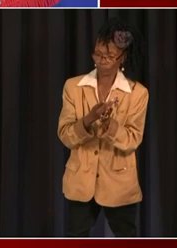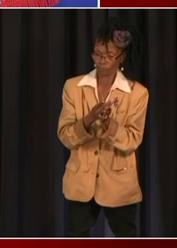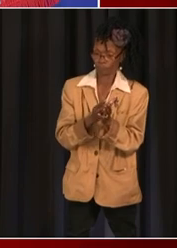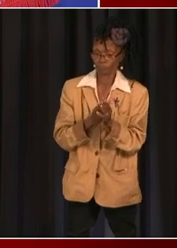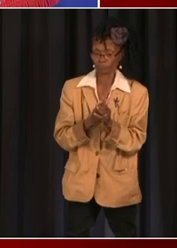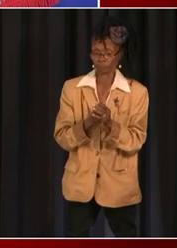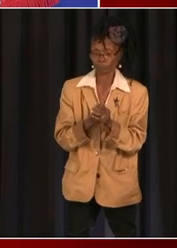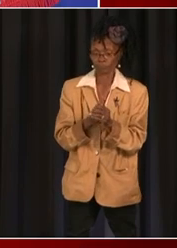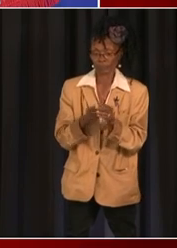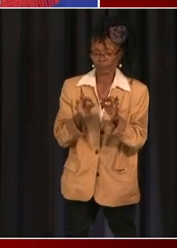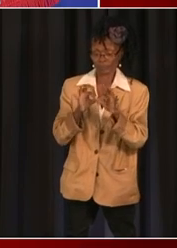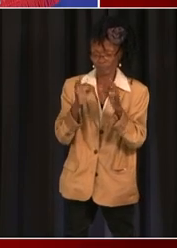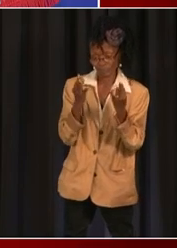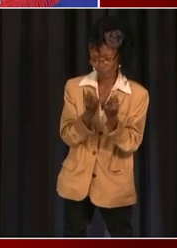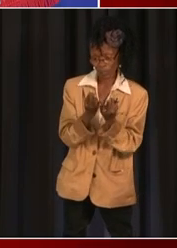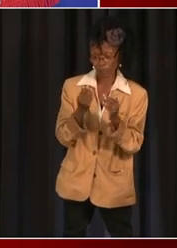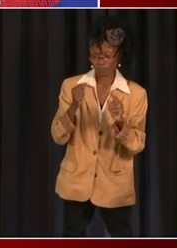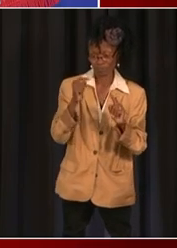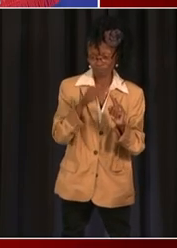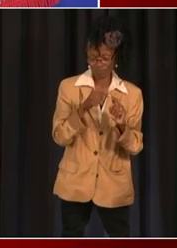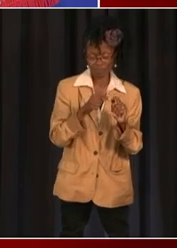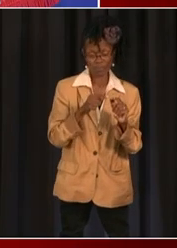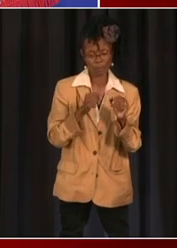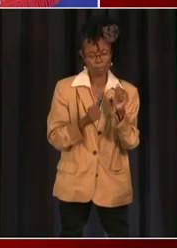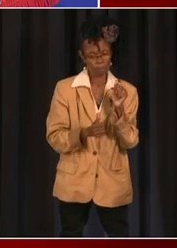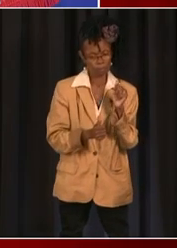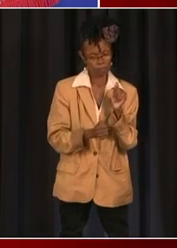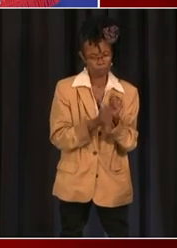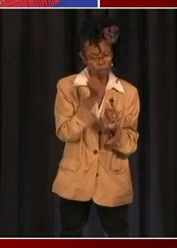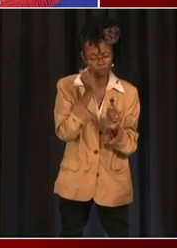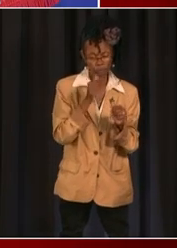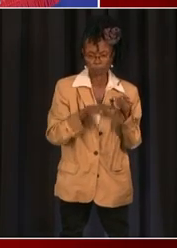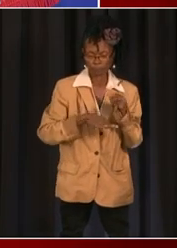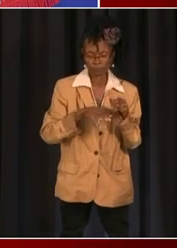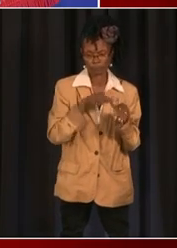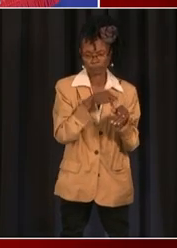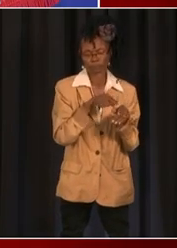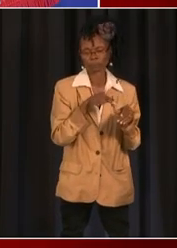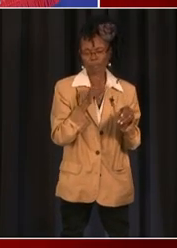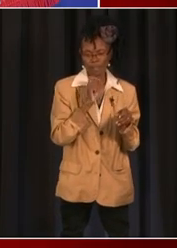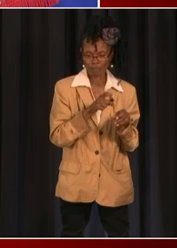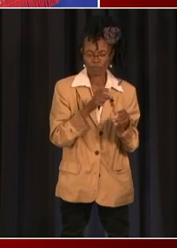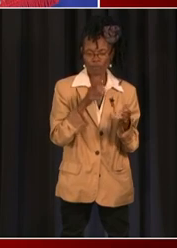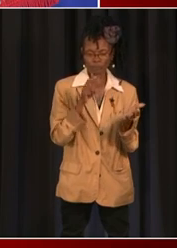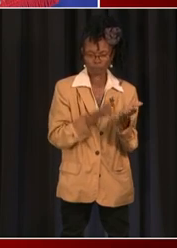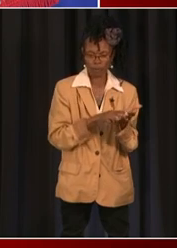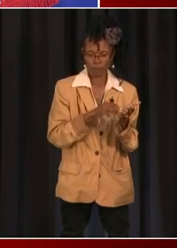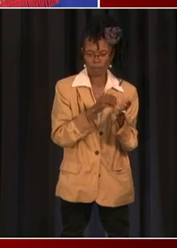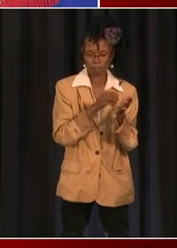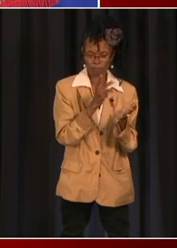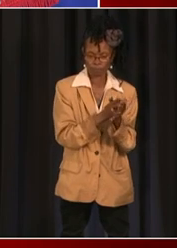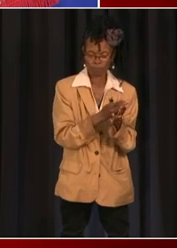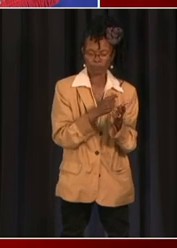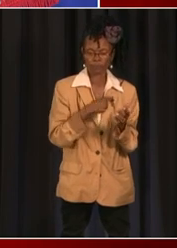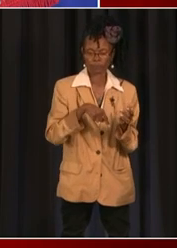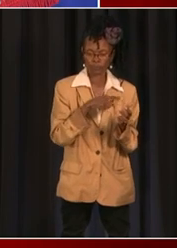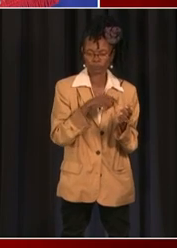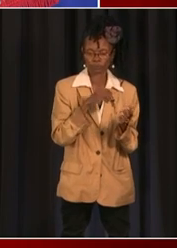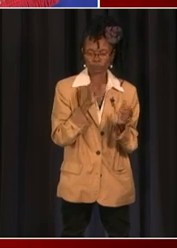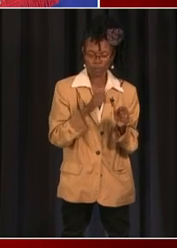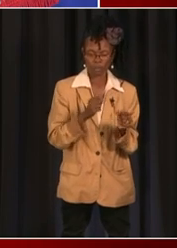them signed, and making sure also that all the children who are eligible to be